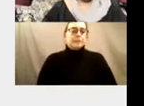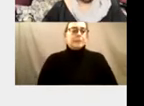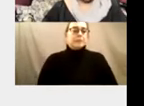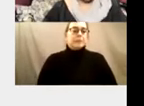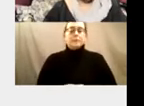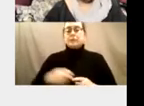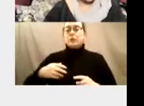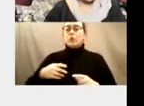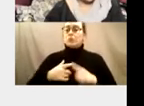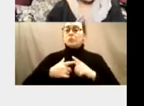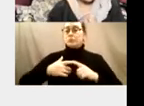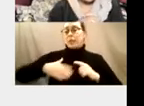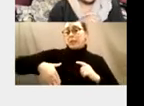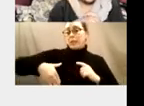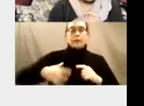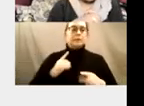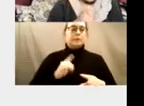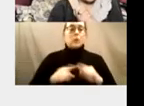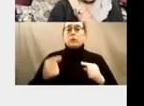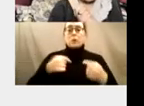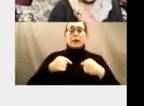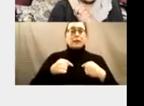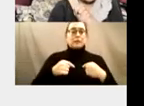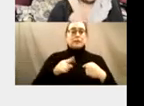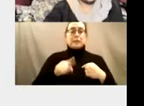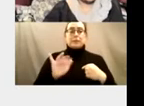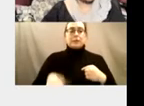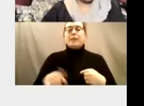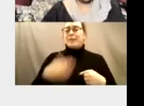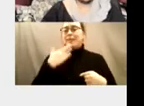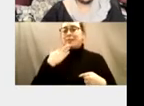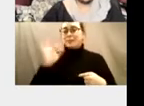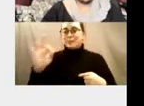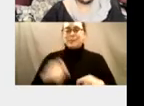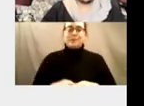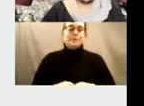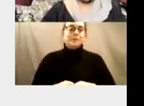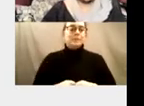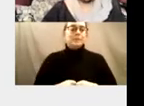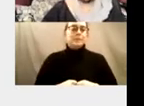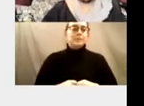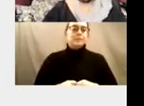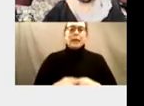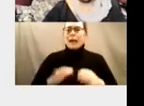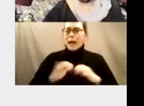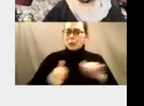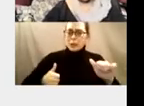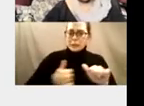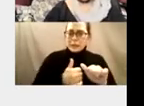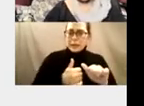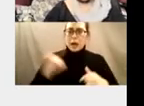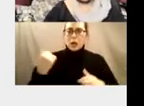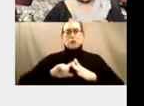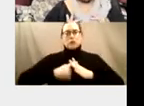Running Late. Can you go to the first one? Thank you. How will I ever catch up if I'm always starting